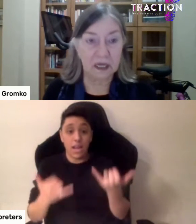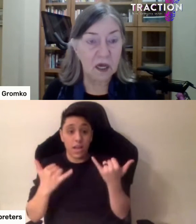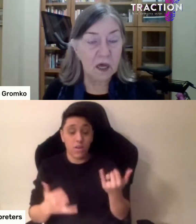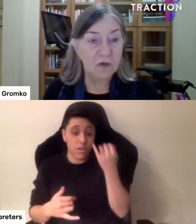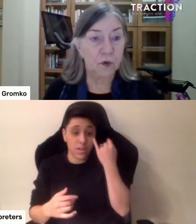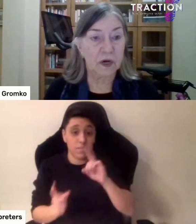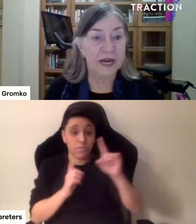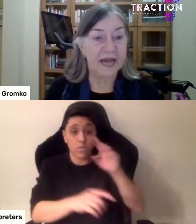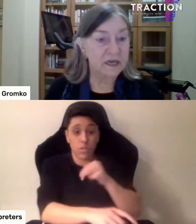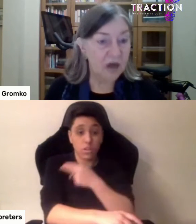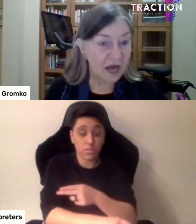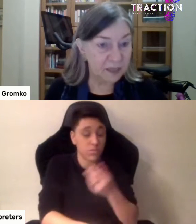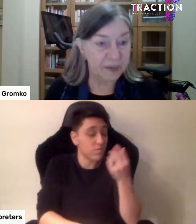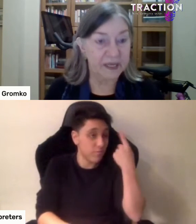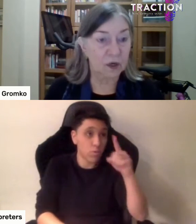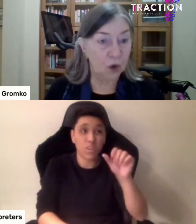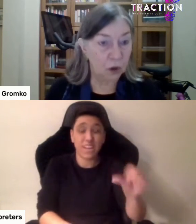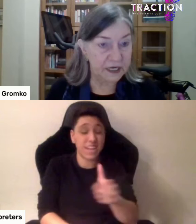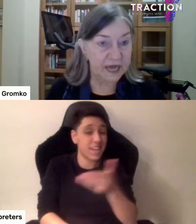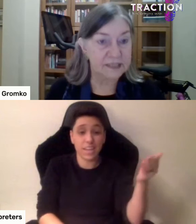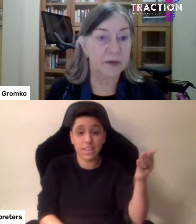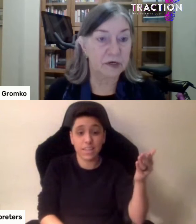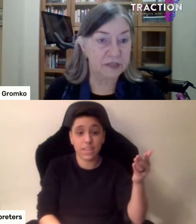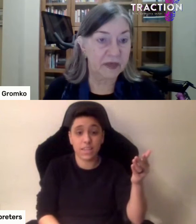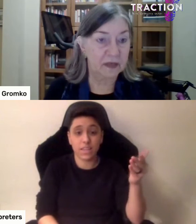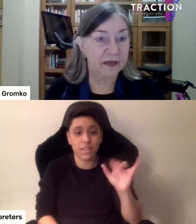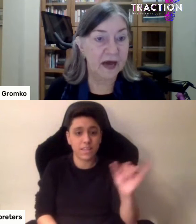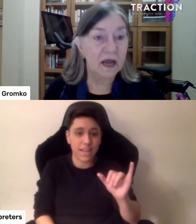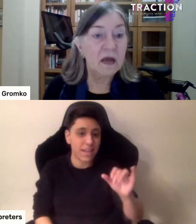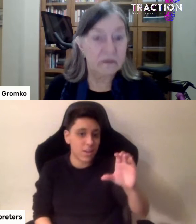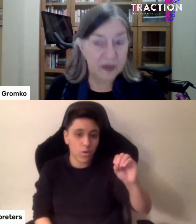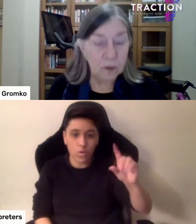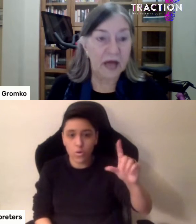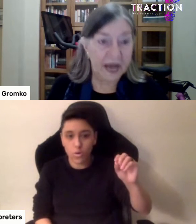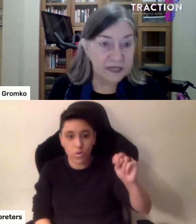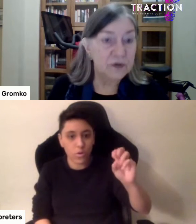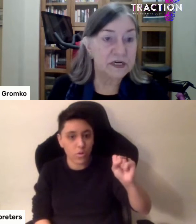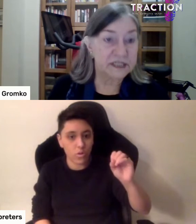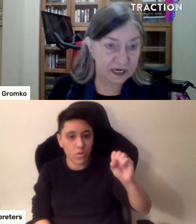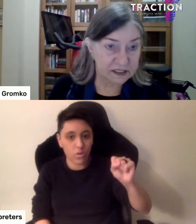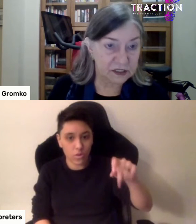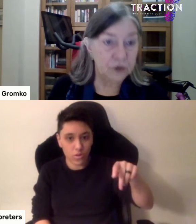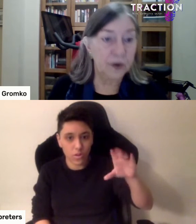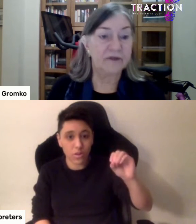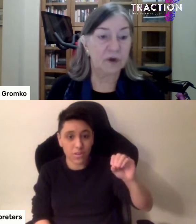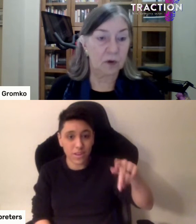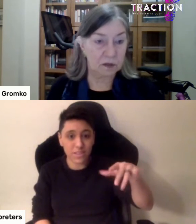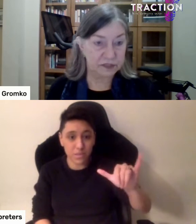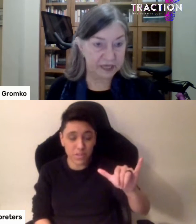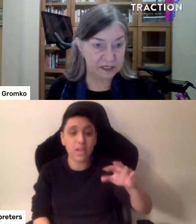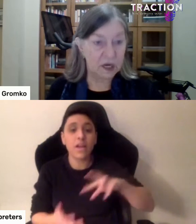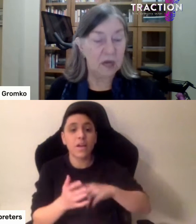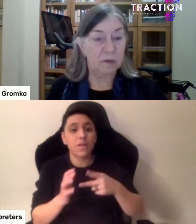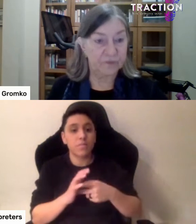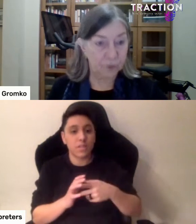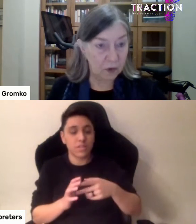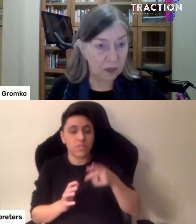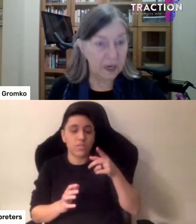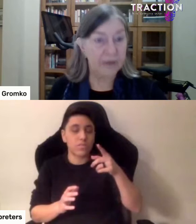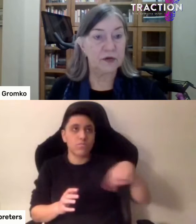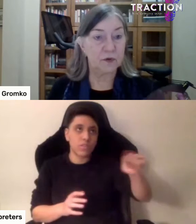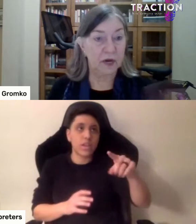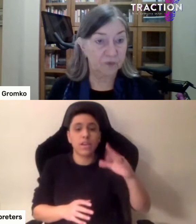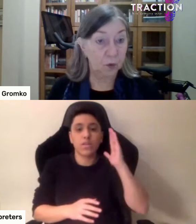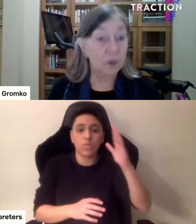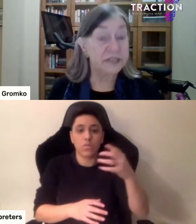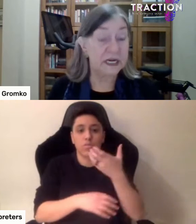to a clinic for an endoscopy, like a colonoscopy or something like that, they will ask you to test. So you have a test